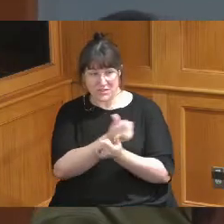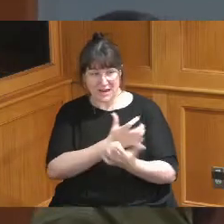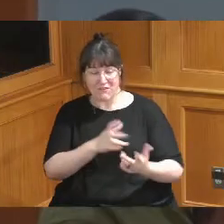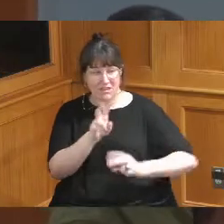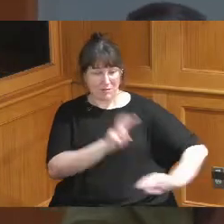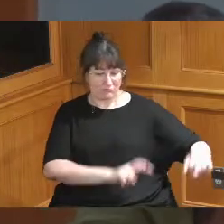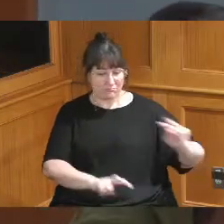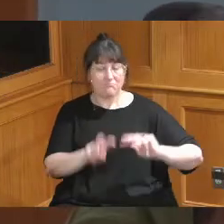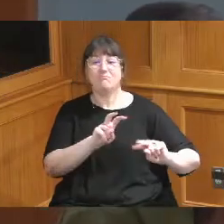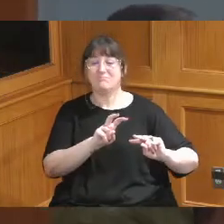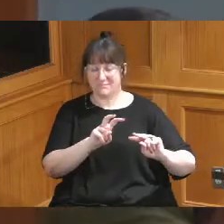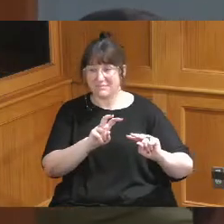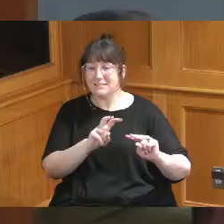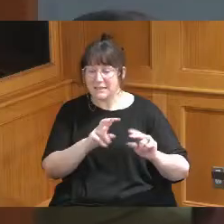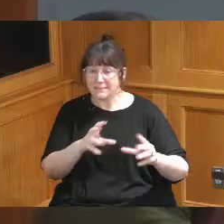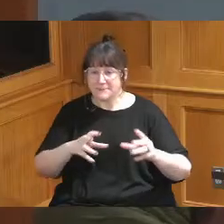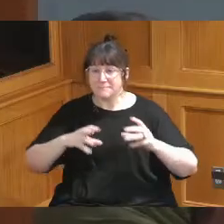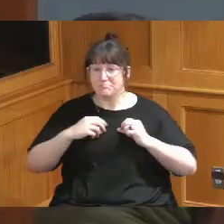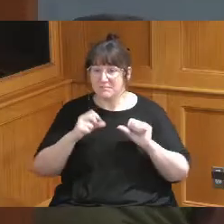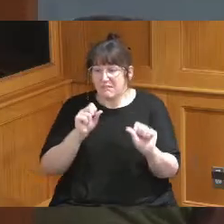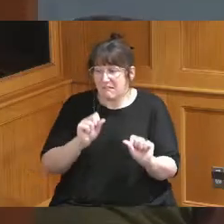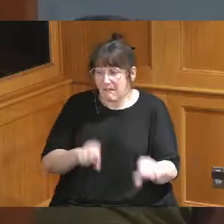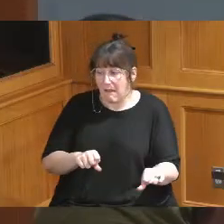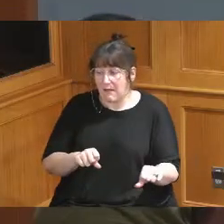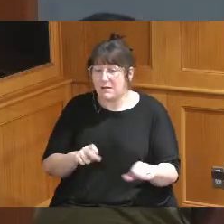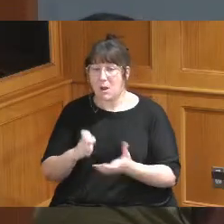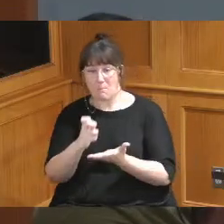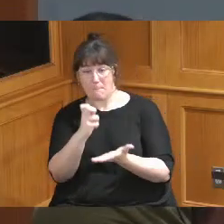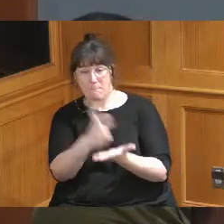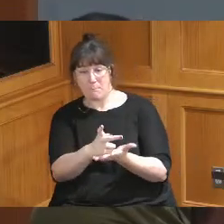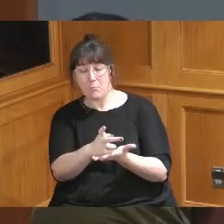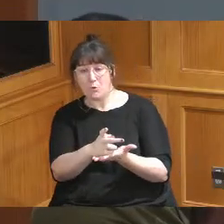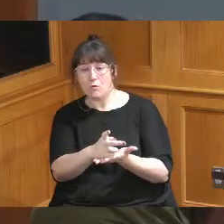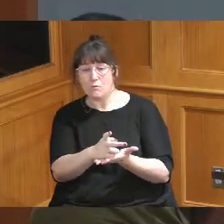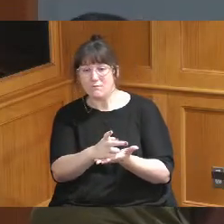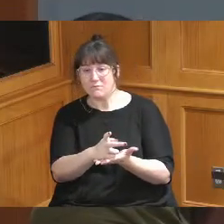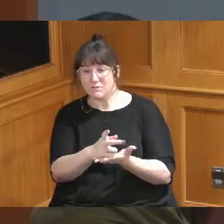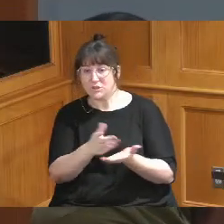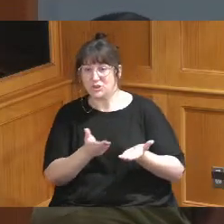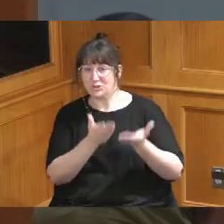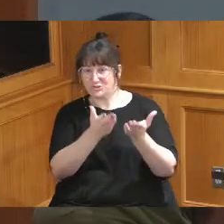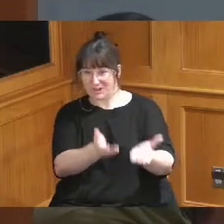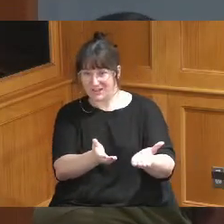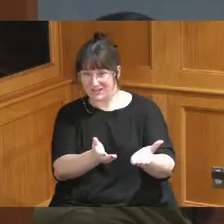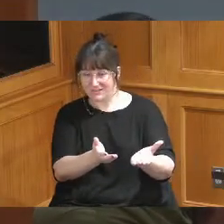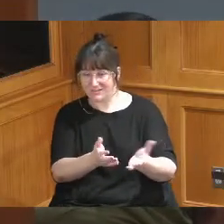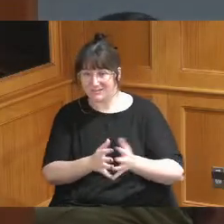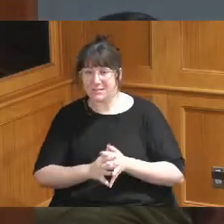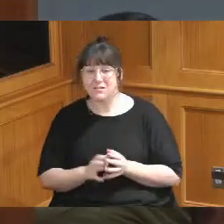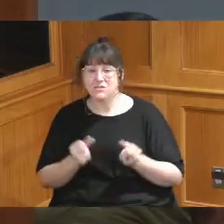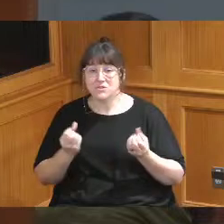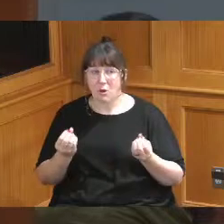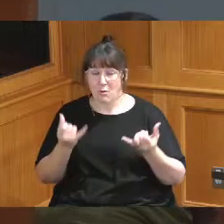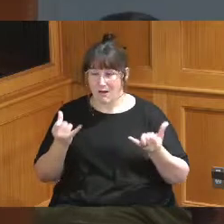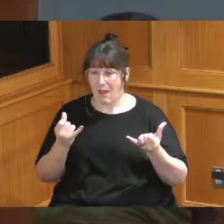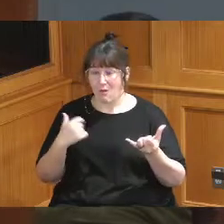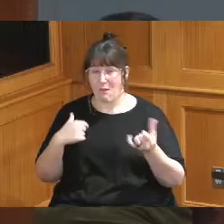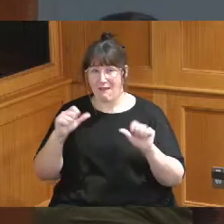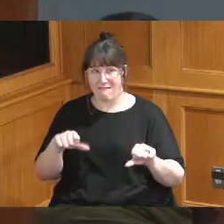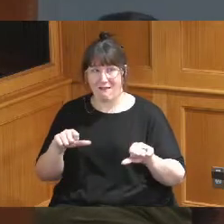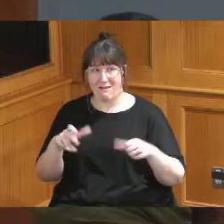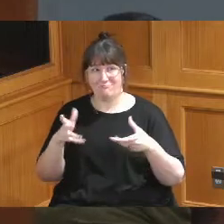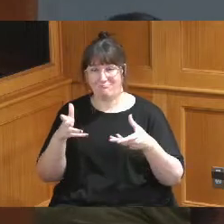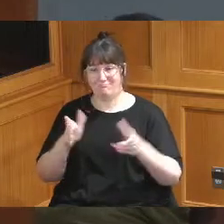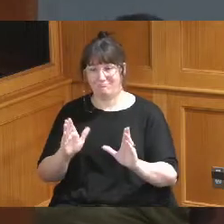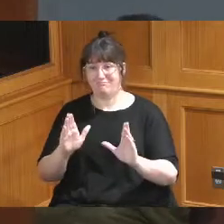acceptable and recommends the board approve these vacations. So with that, I can open it up to